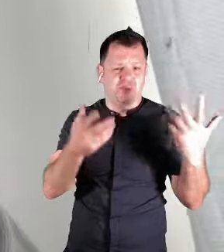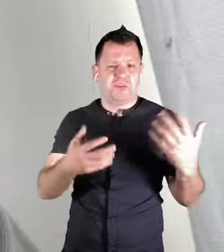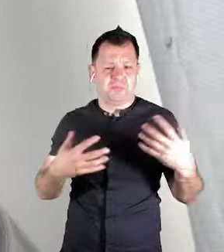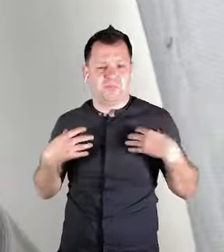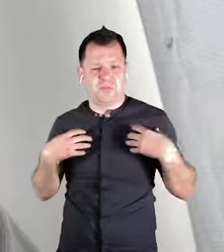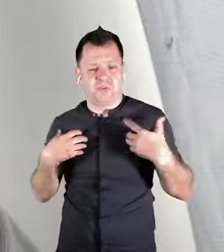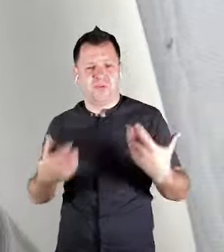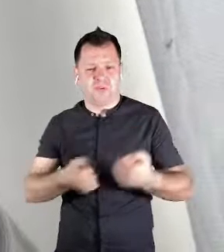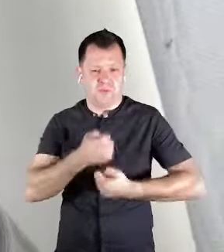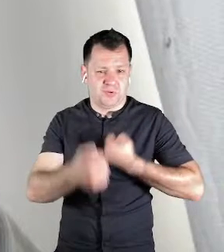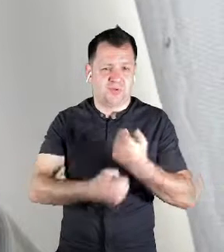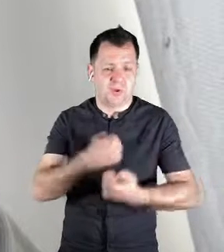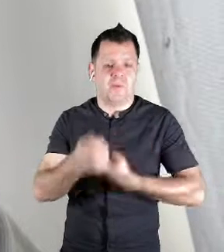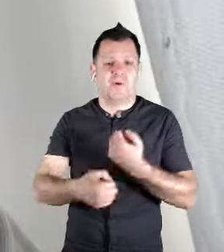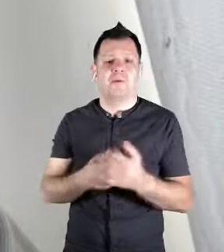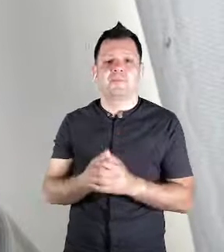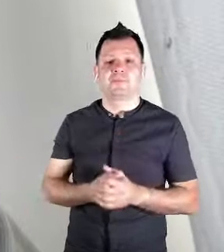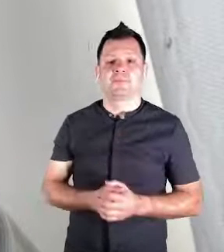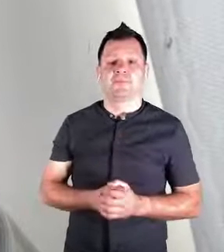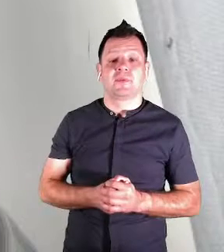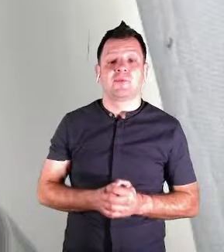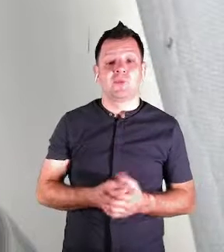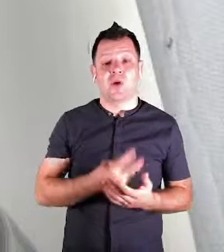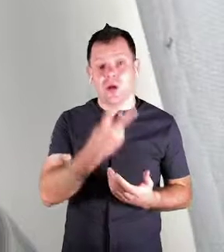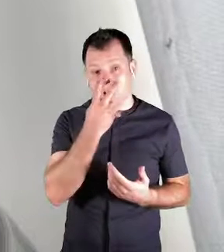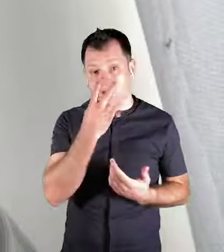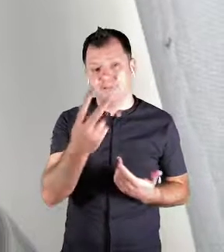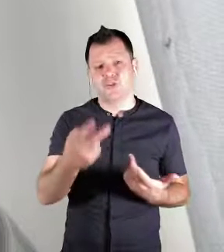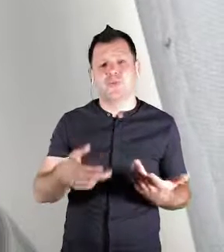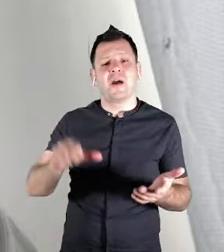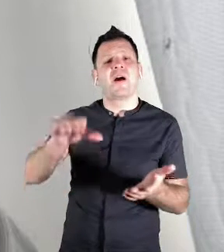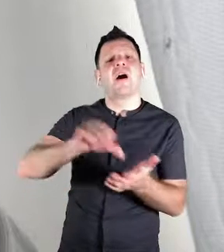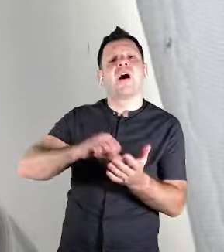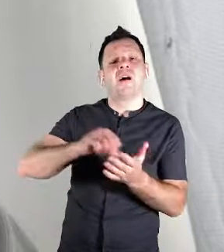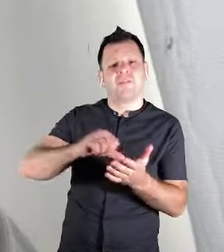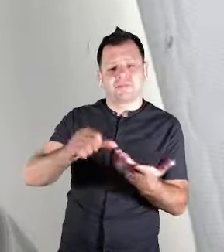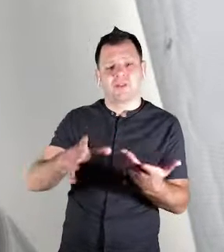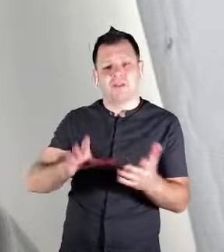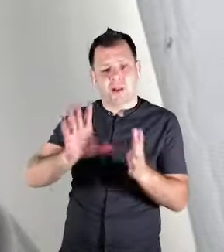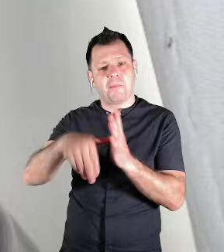are going bust. It's tragic. It's